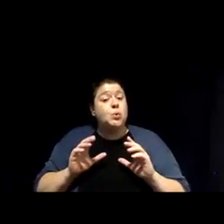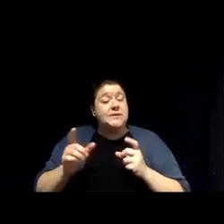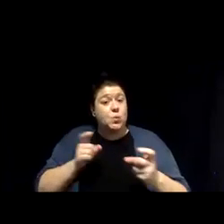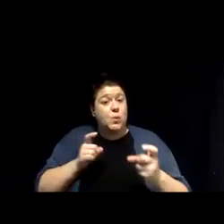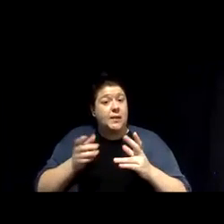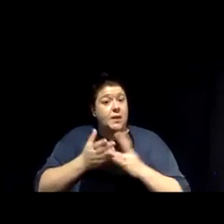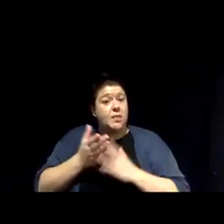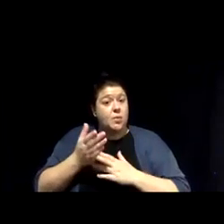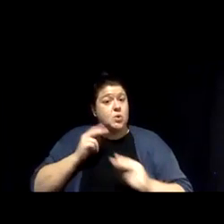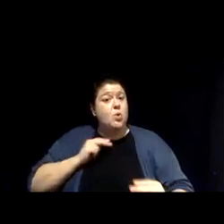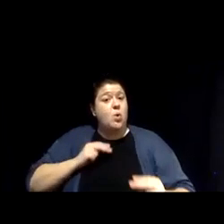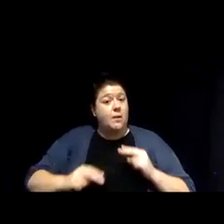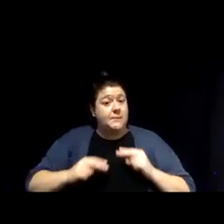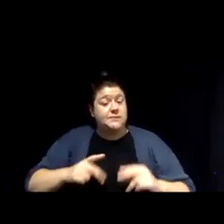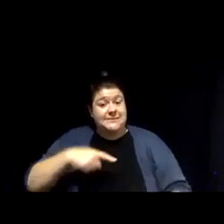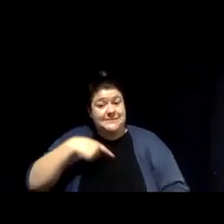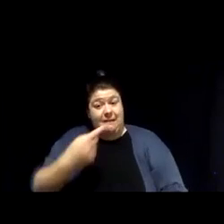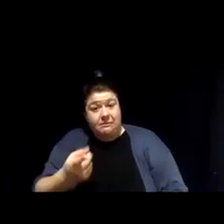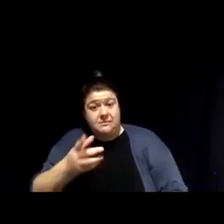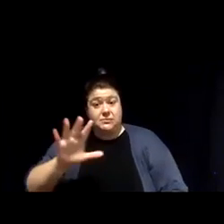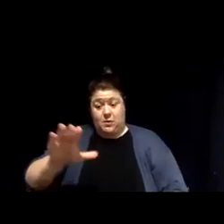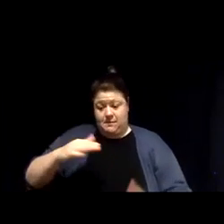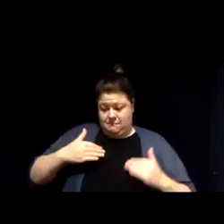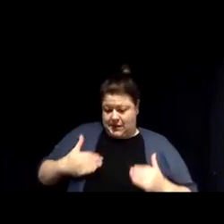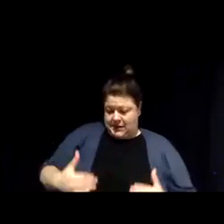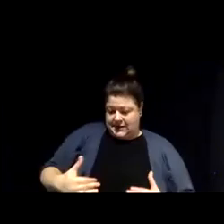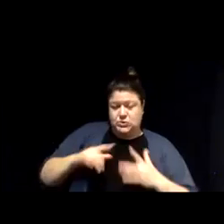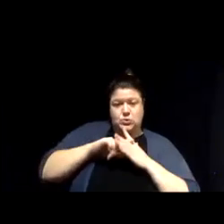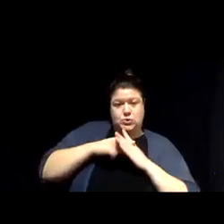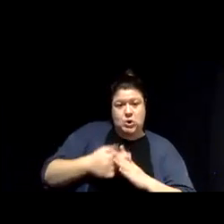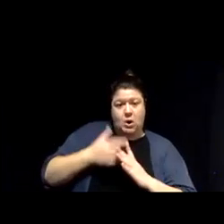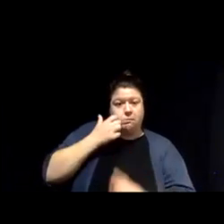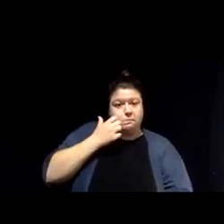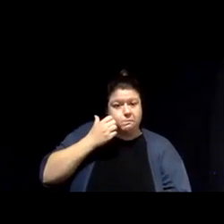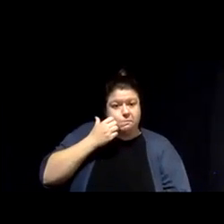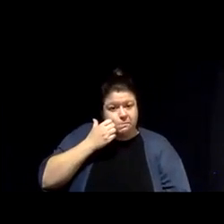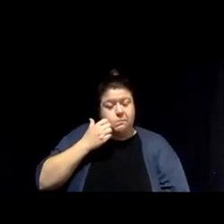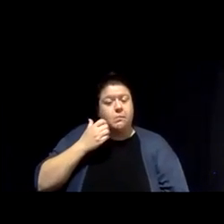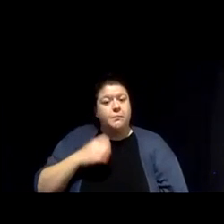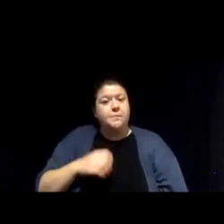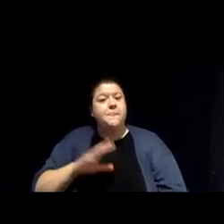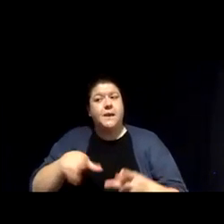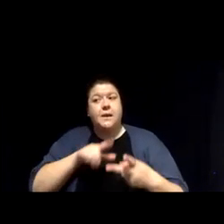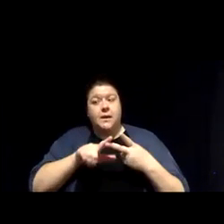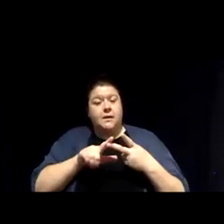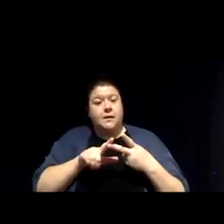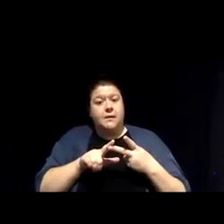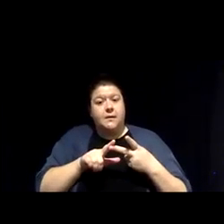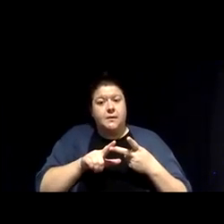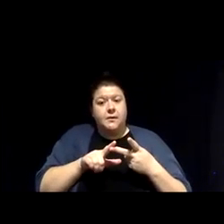When it tells your body when to start menstruating, when to start,